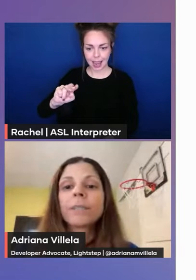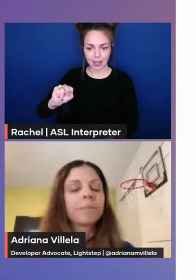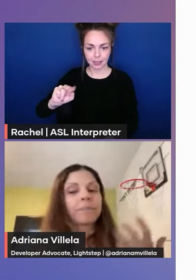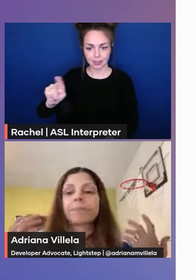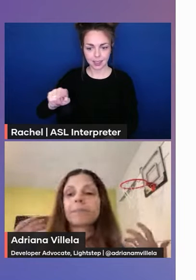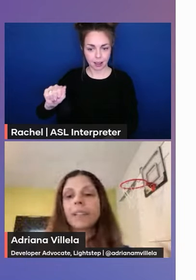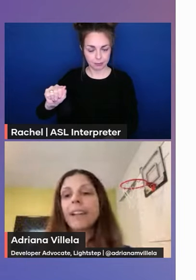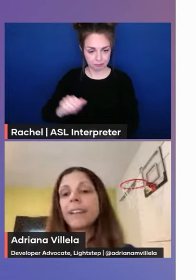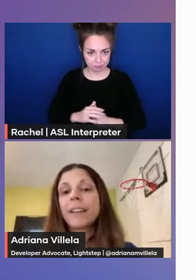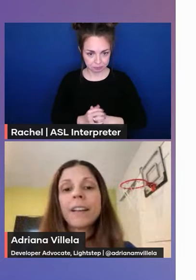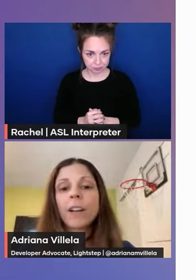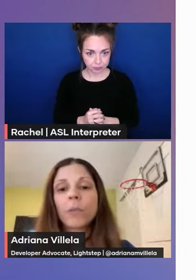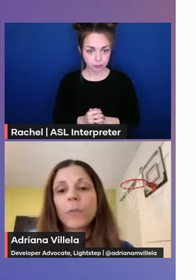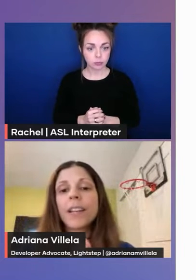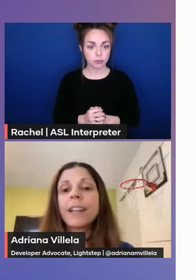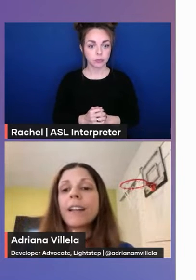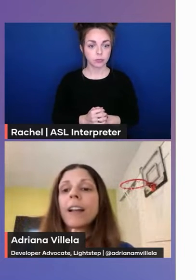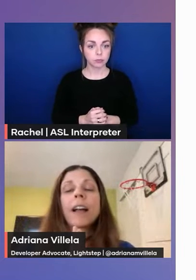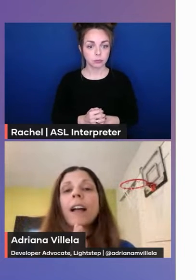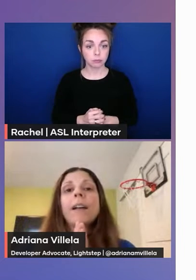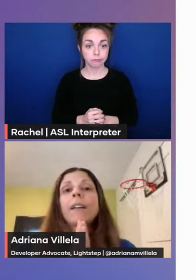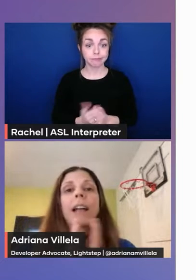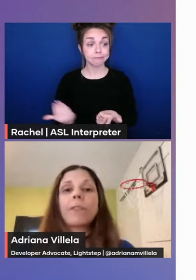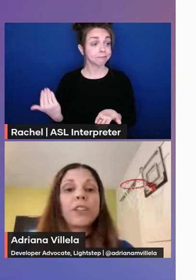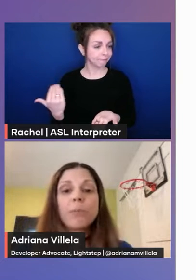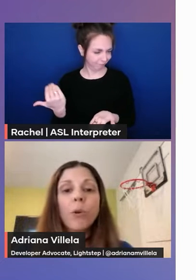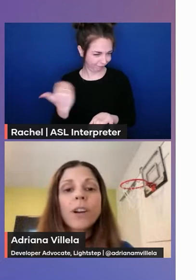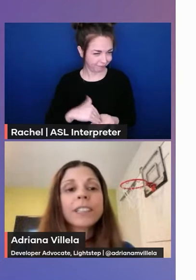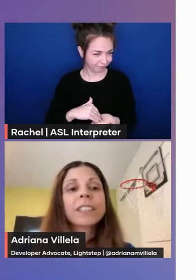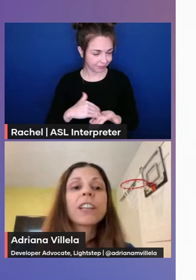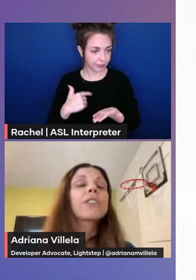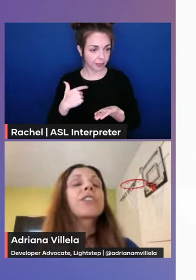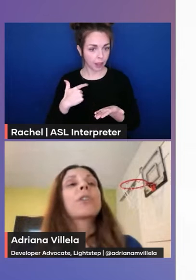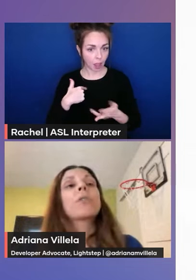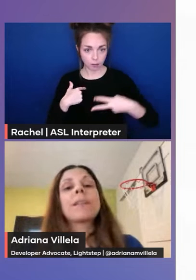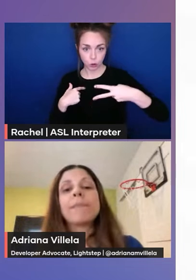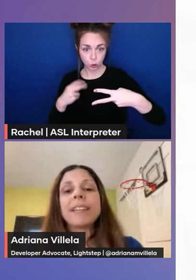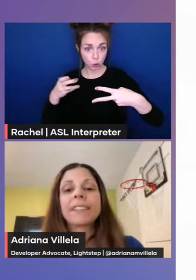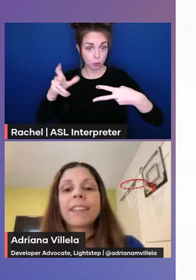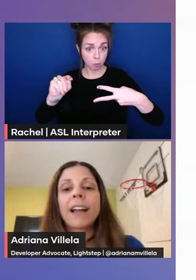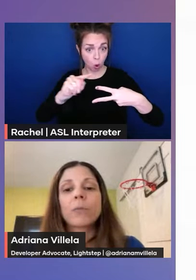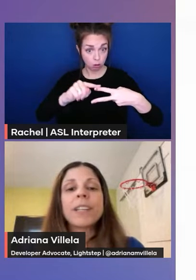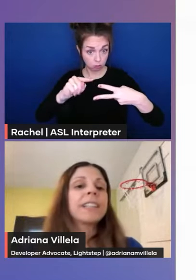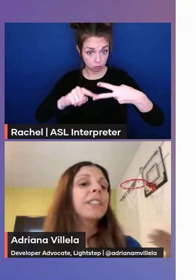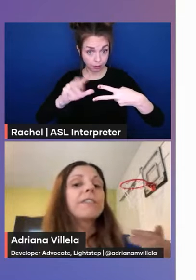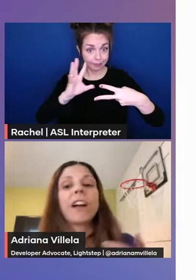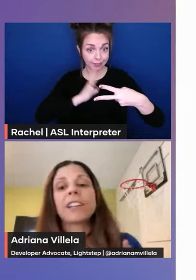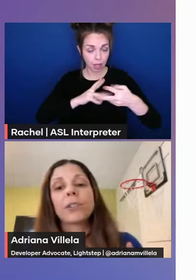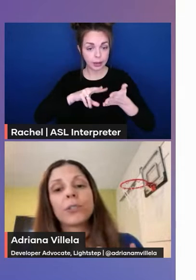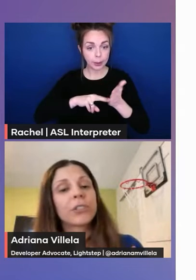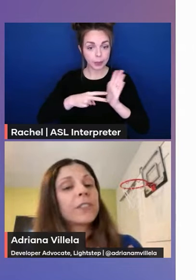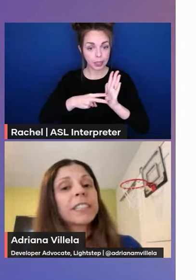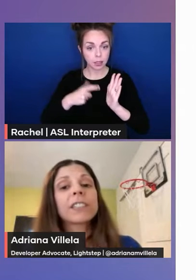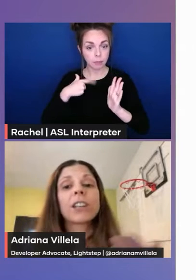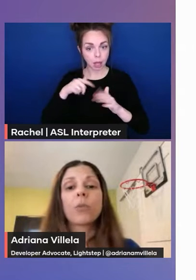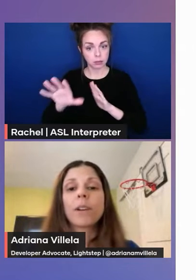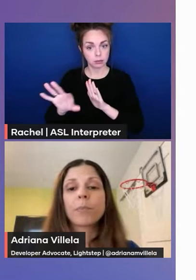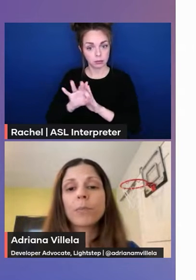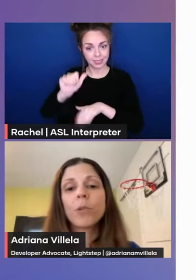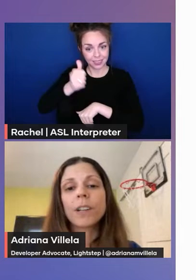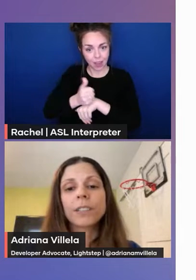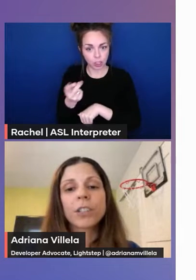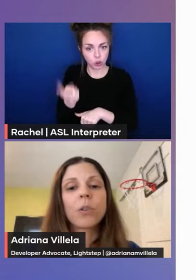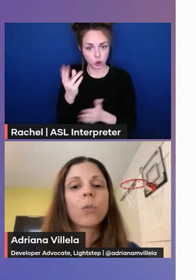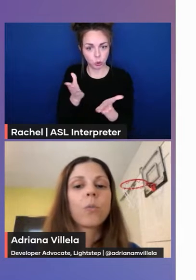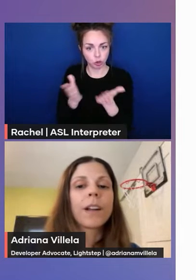So again, we have two ports, so it means that we need to define two services, one